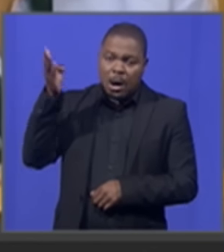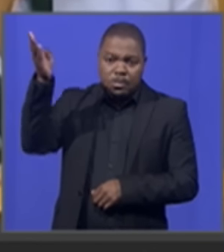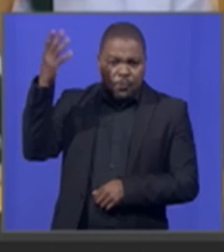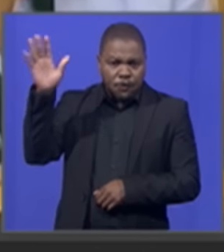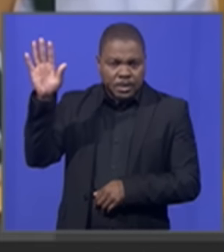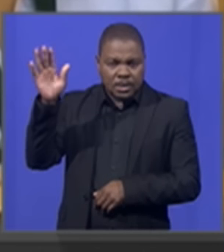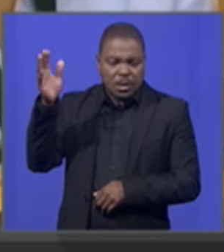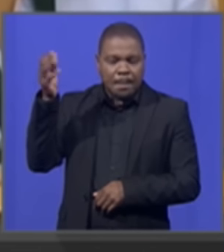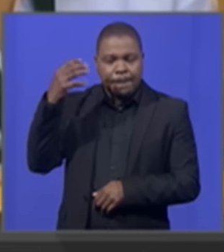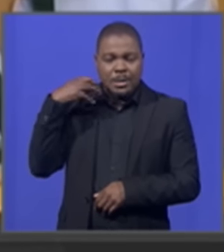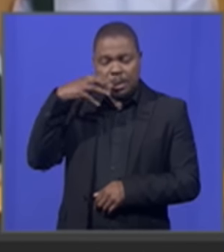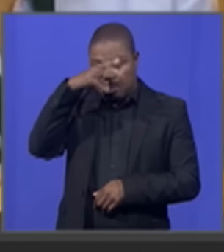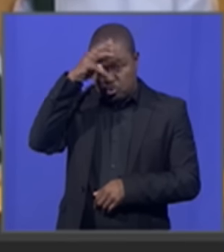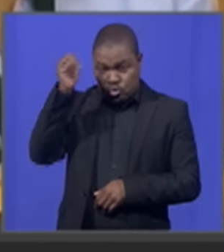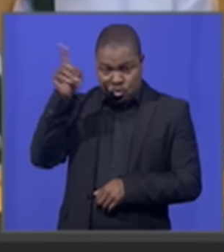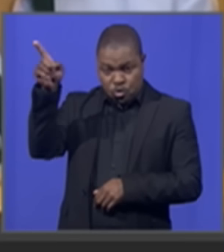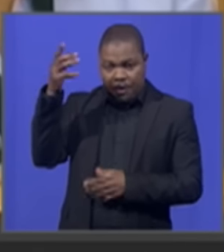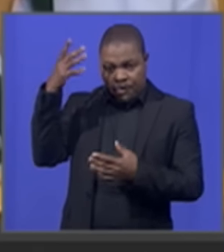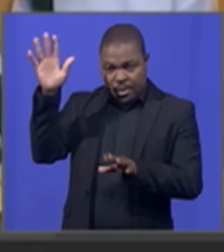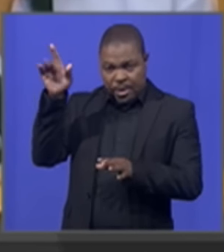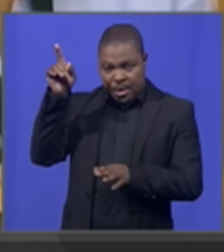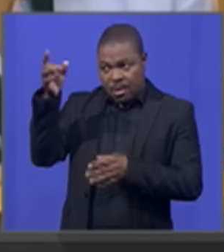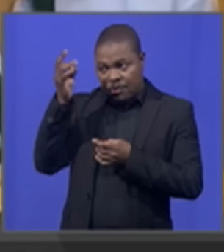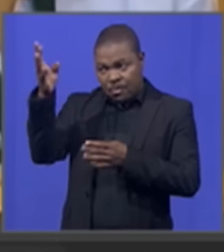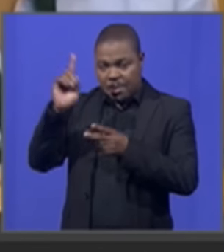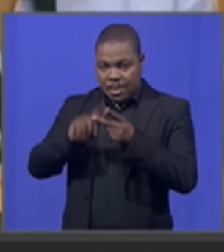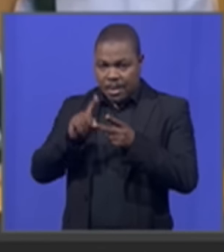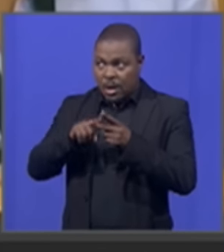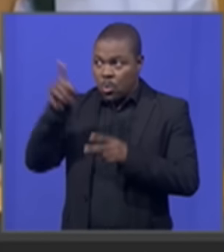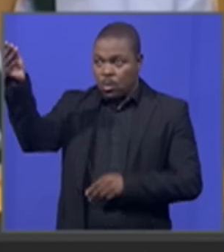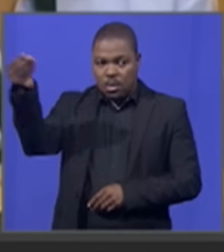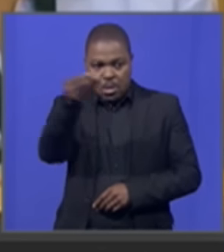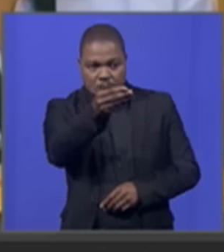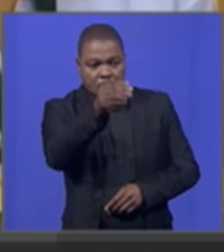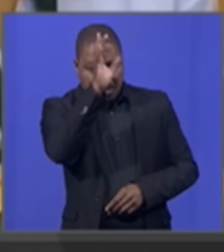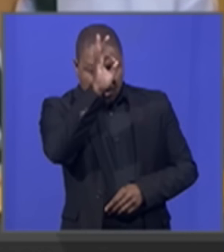Mkhunu at the time, and in turn that he was referring it to the police?